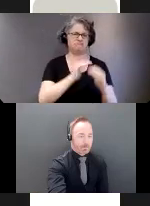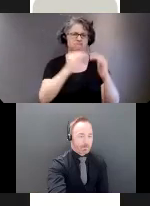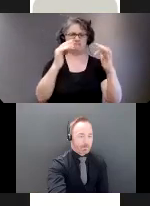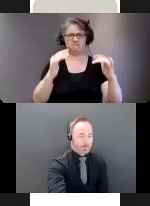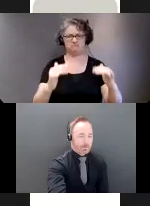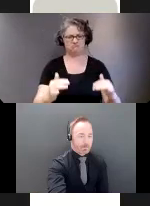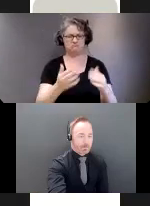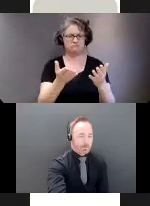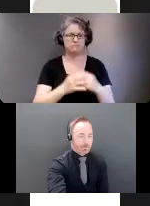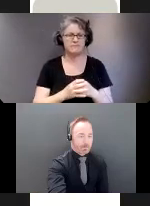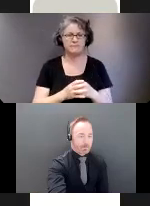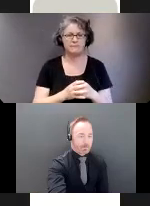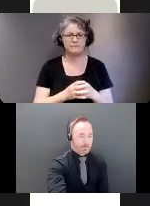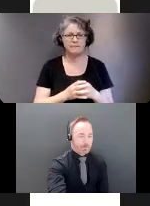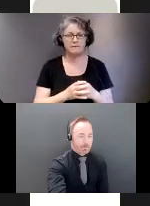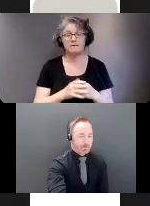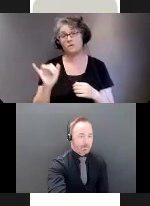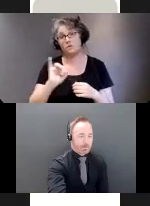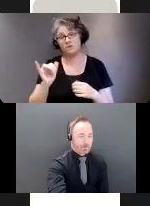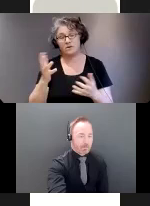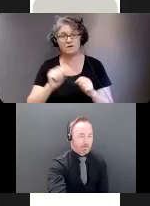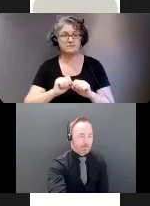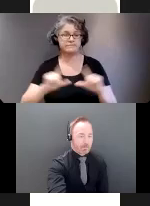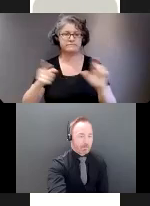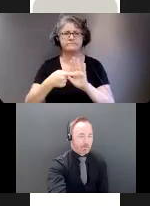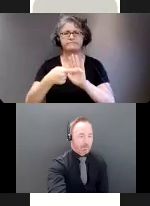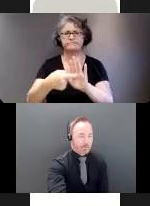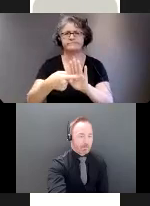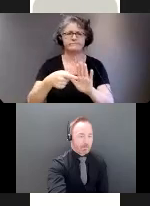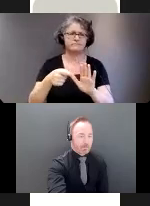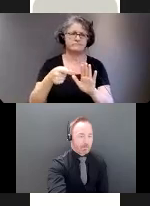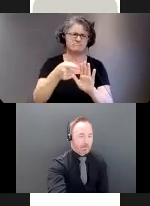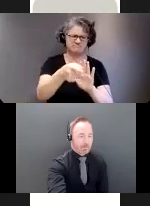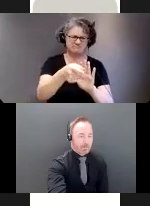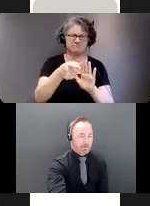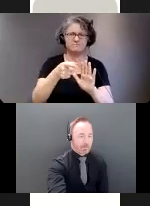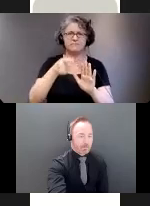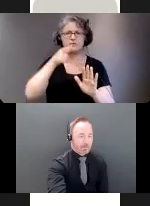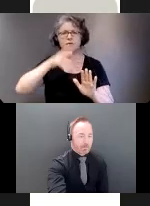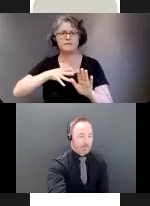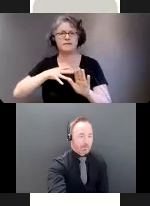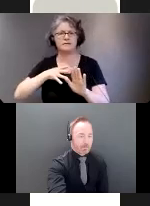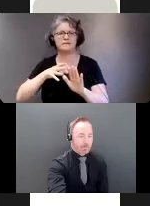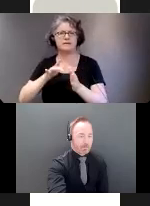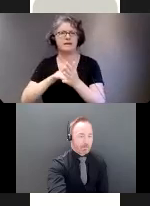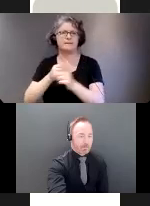list. And then I wanted to just mention as part of Women Abuse Prevention Month,